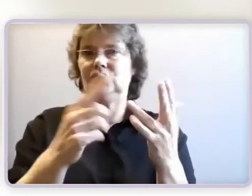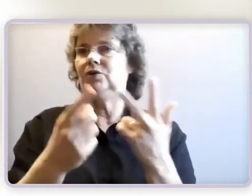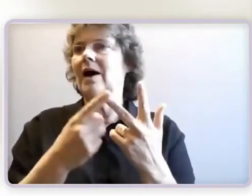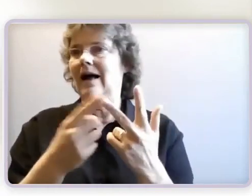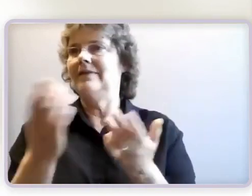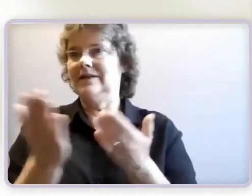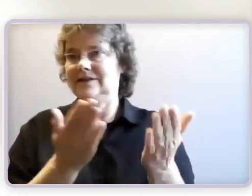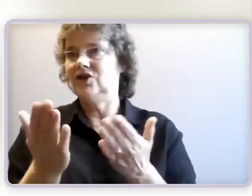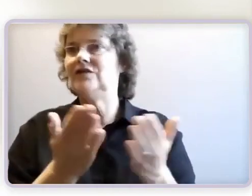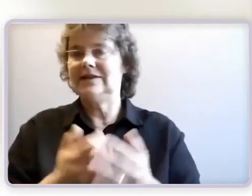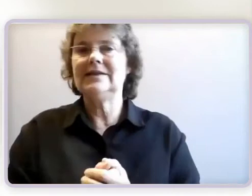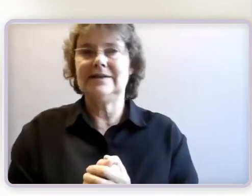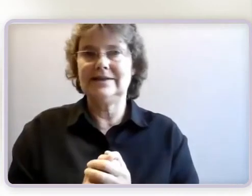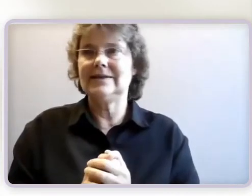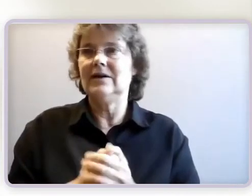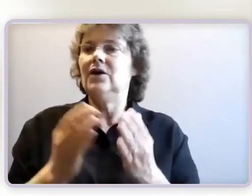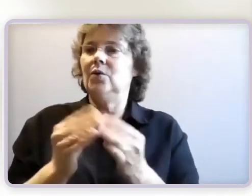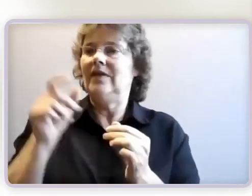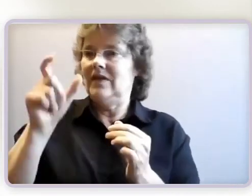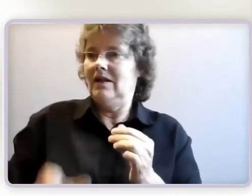Of course, with the client's consent.